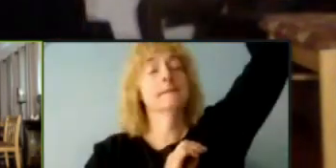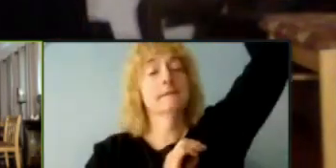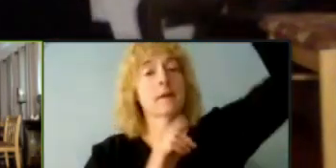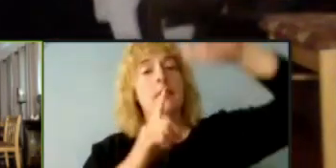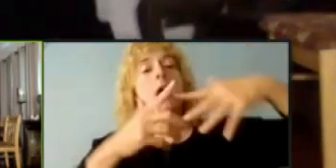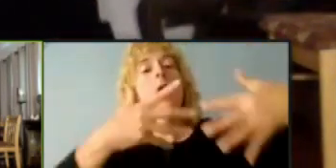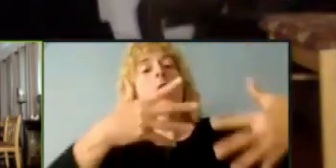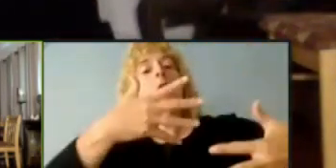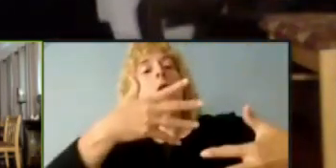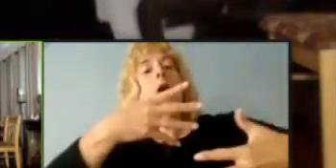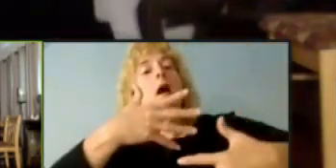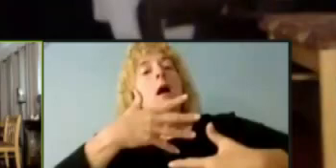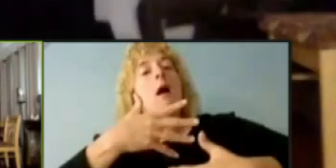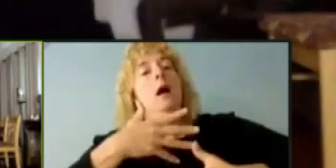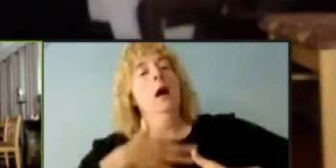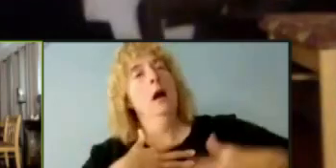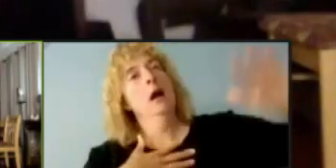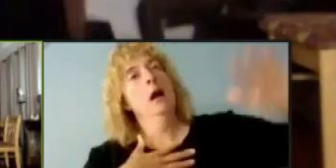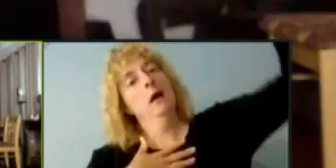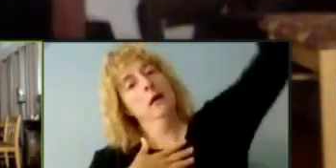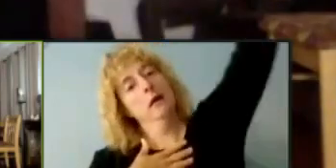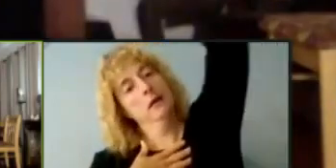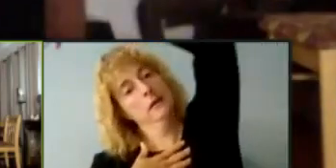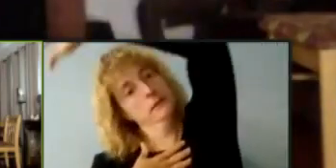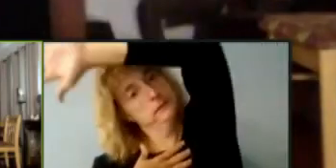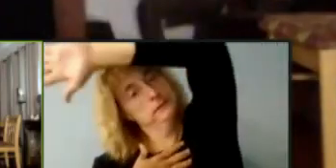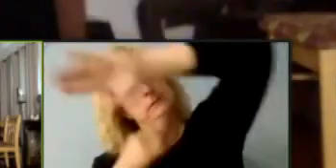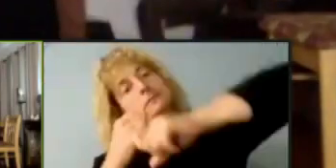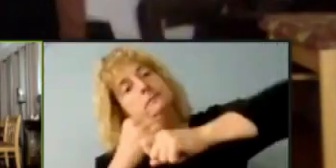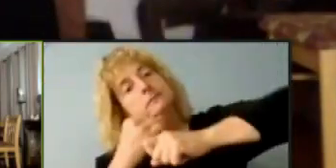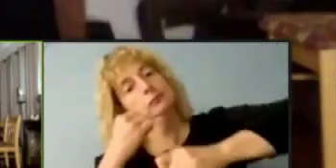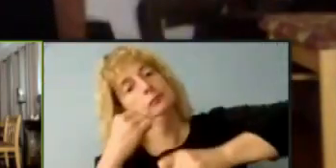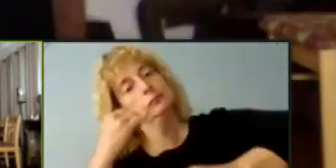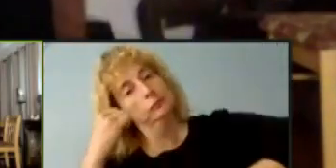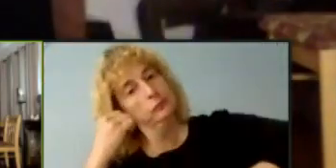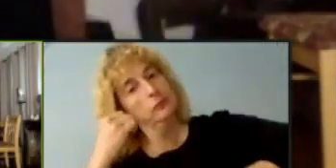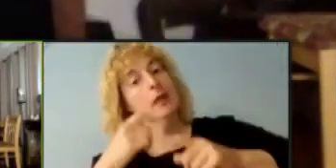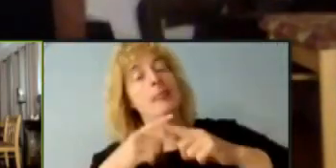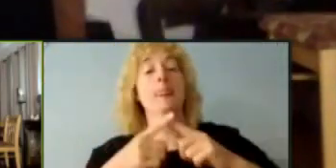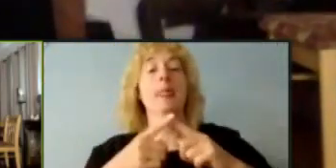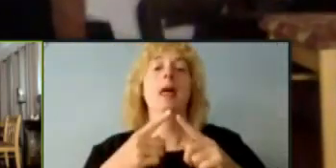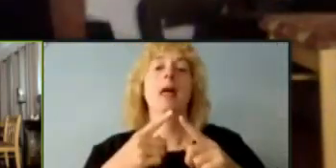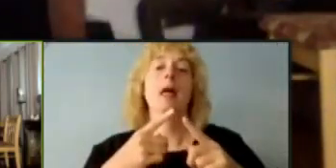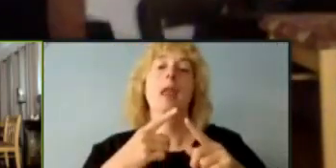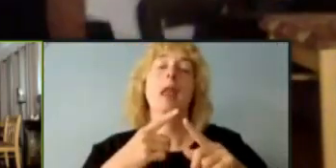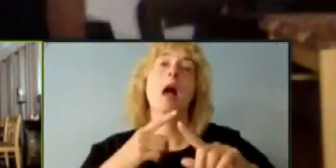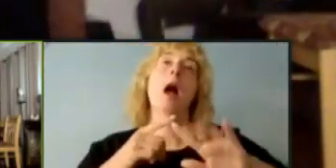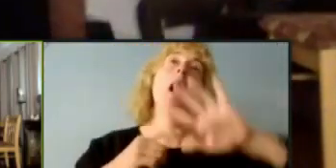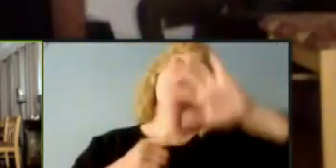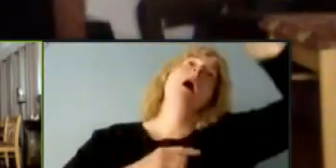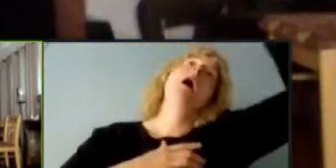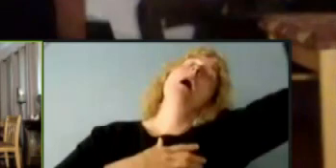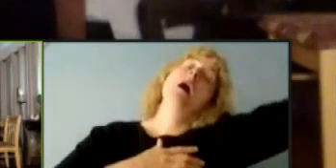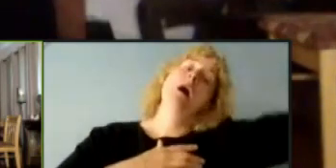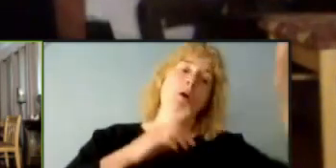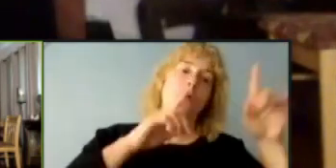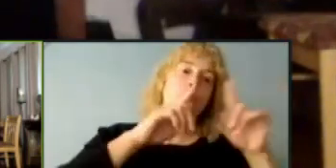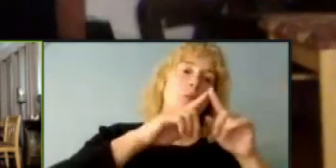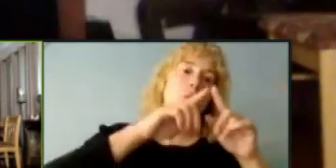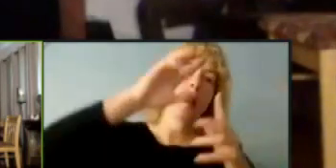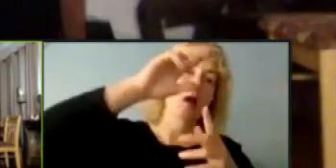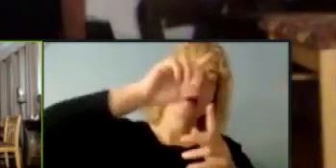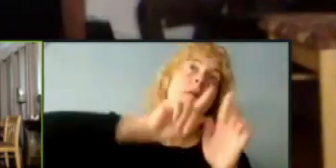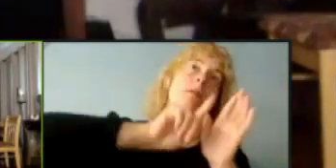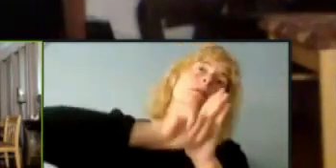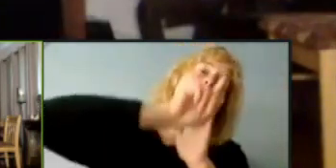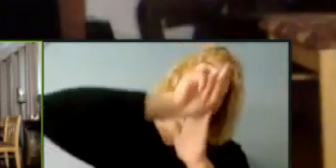exhale to the other side. Inhale, reaching up toward the clouds, and exhale, switch arms, all